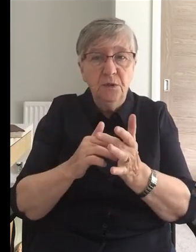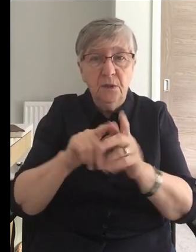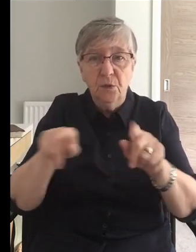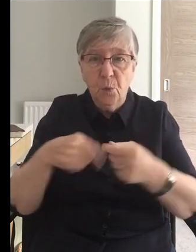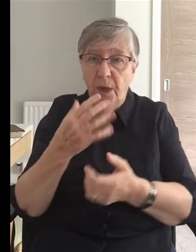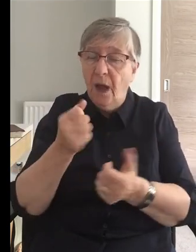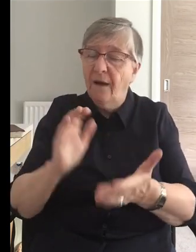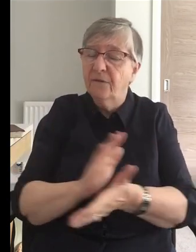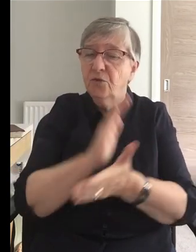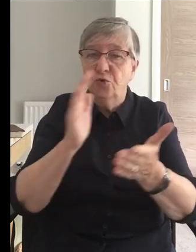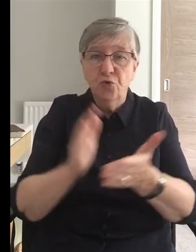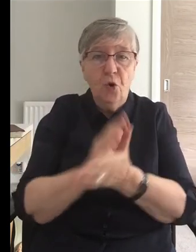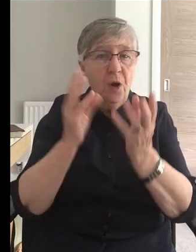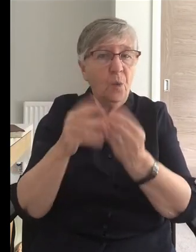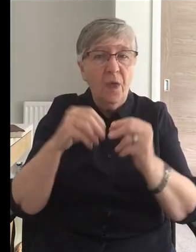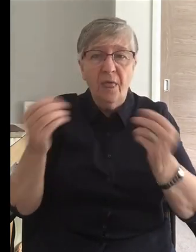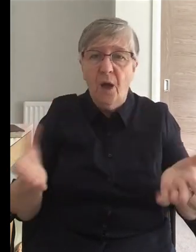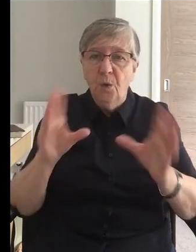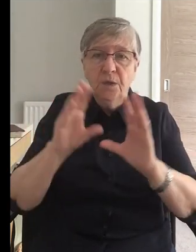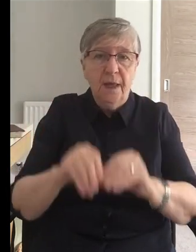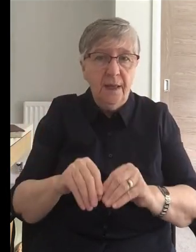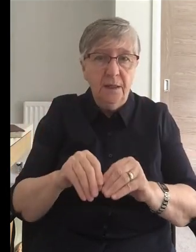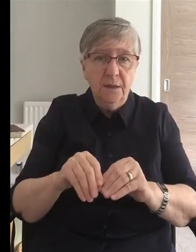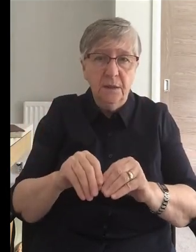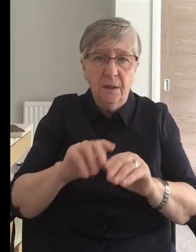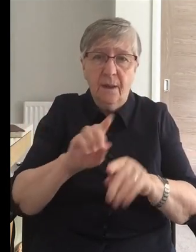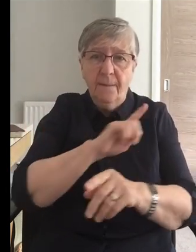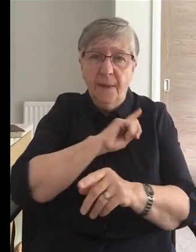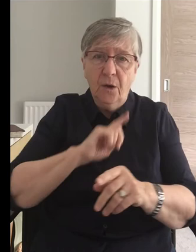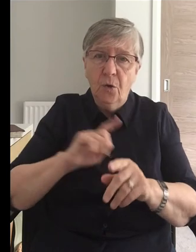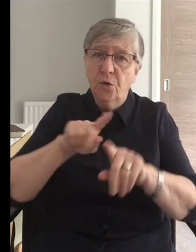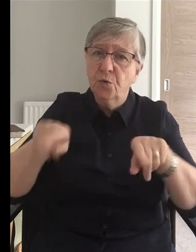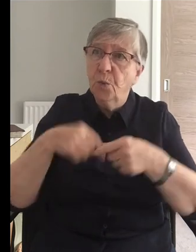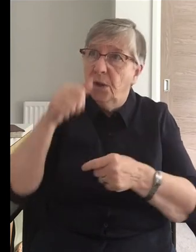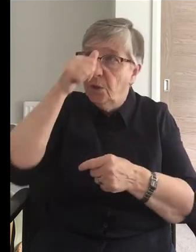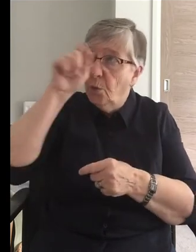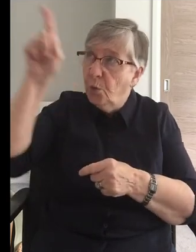without ceasing, knowing that you love us and knowing that you're with us.